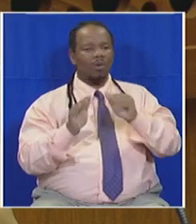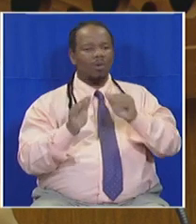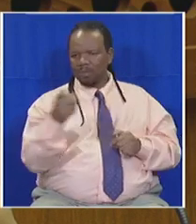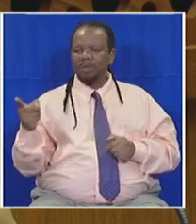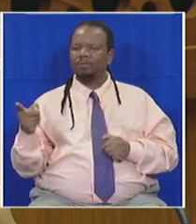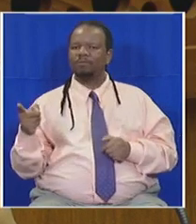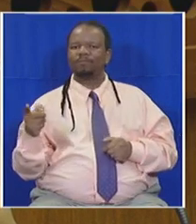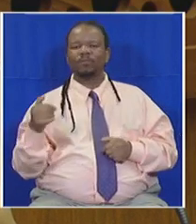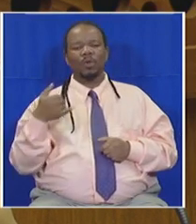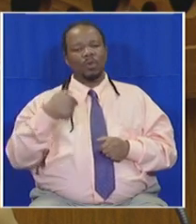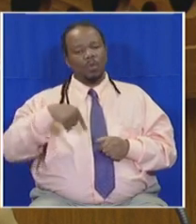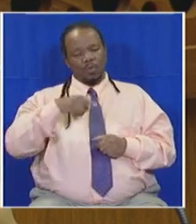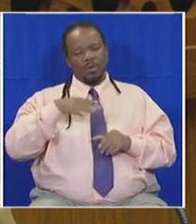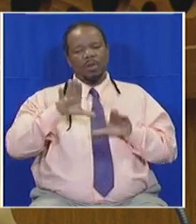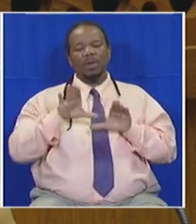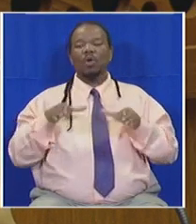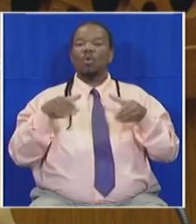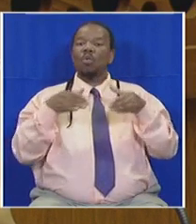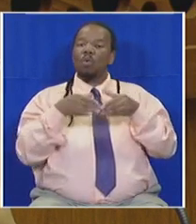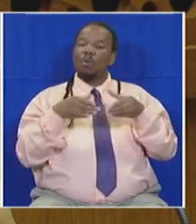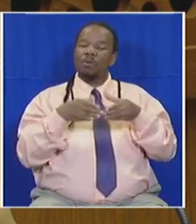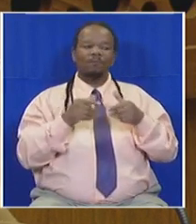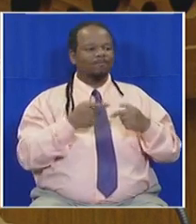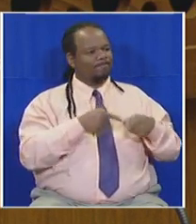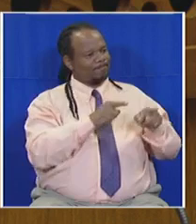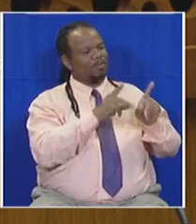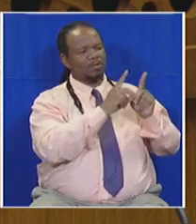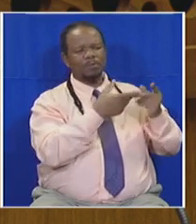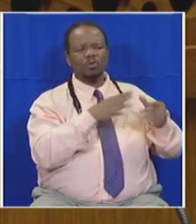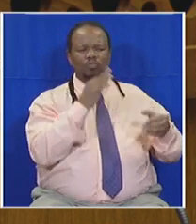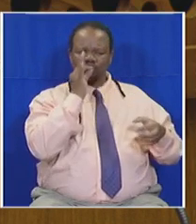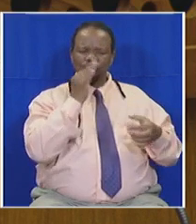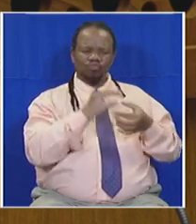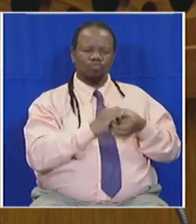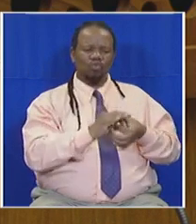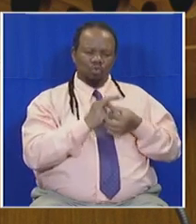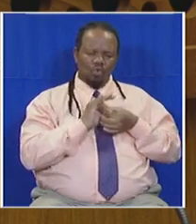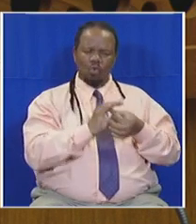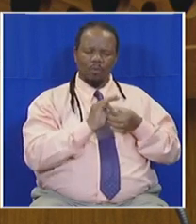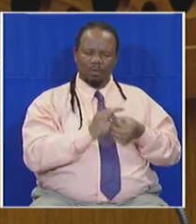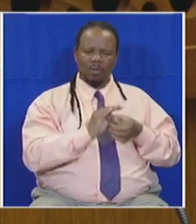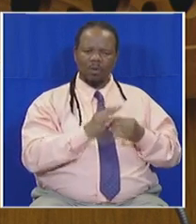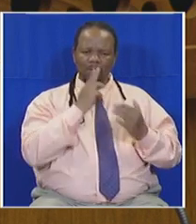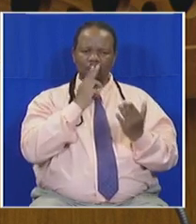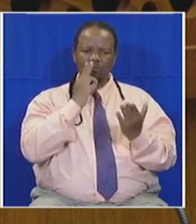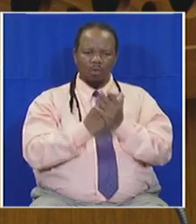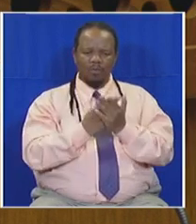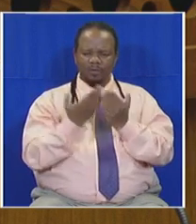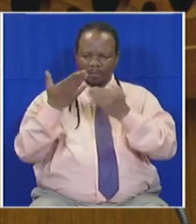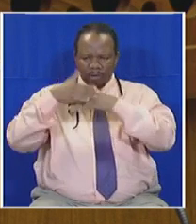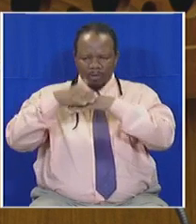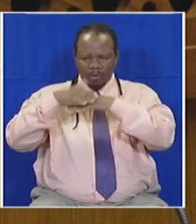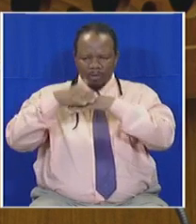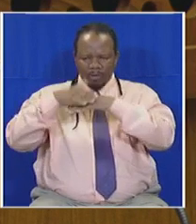the committee, we are encouraged by the commitment of this department to deliver these promises, working together